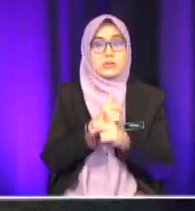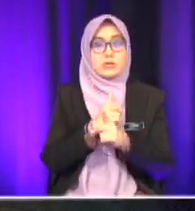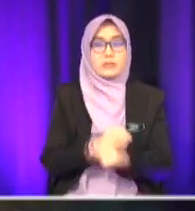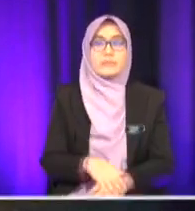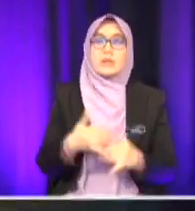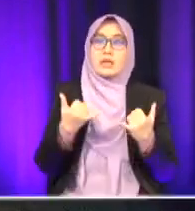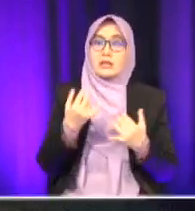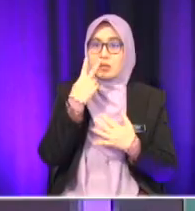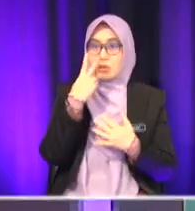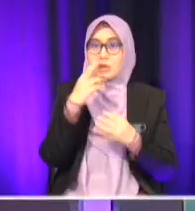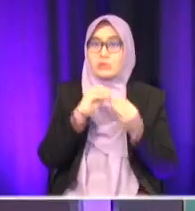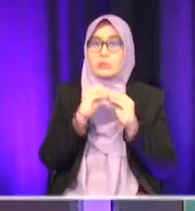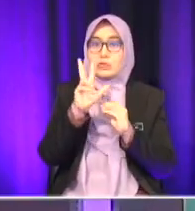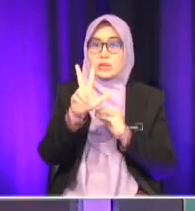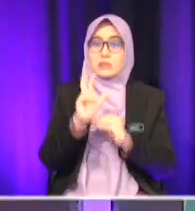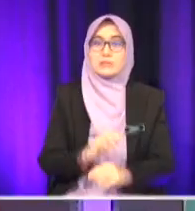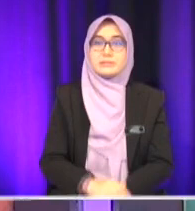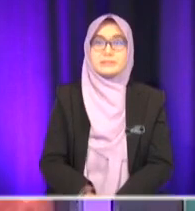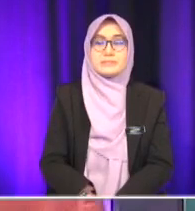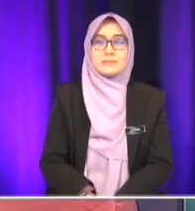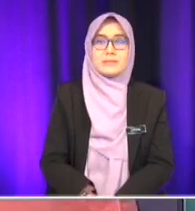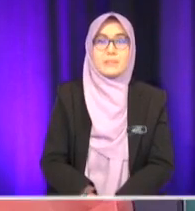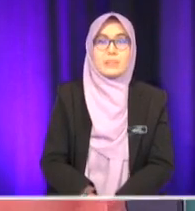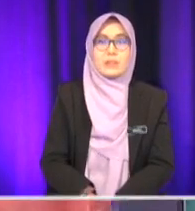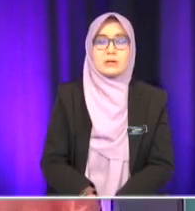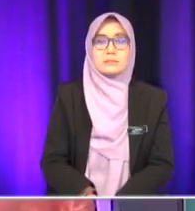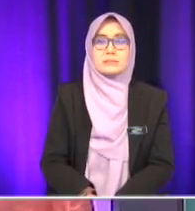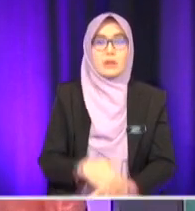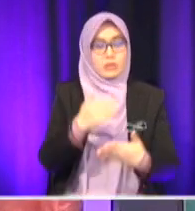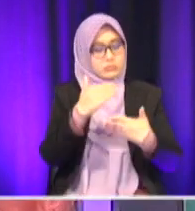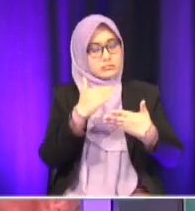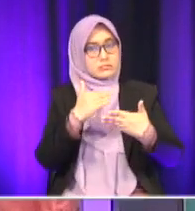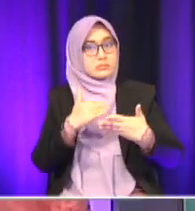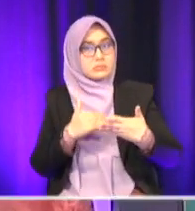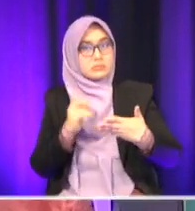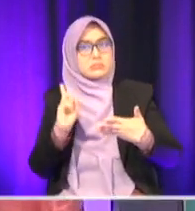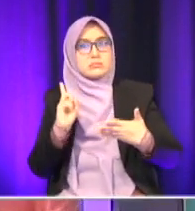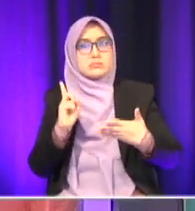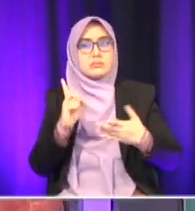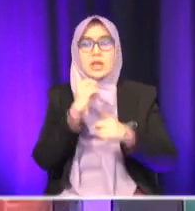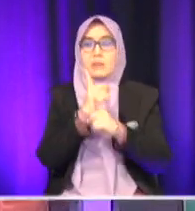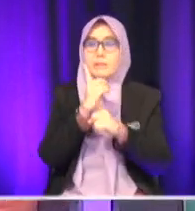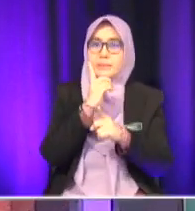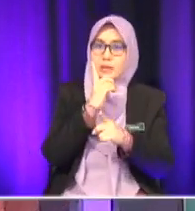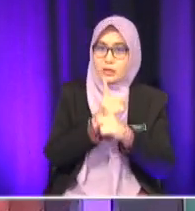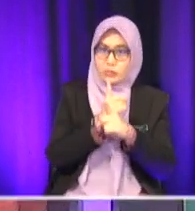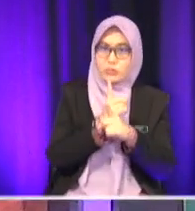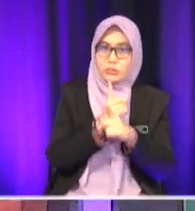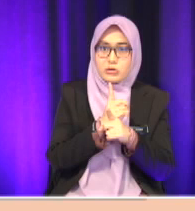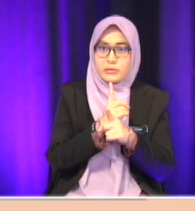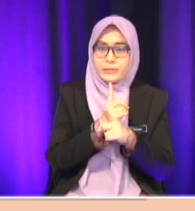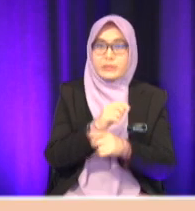number 3. Another one. Which of the following is true? Okay, is it